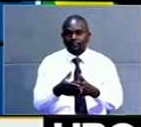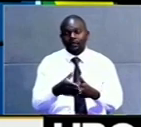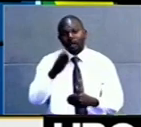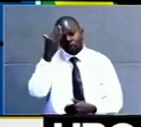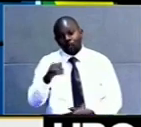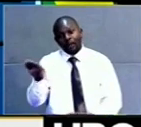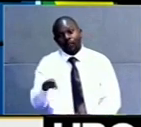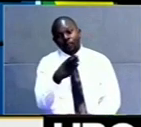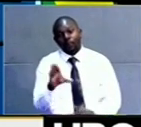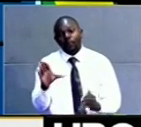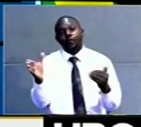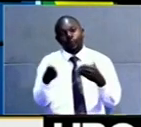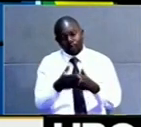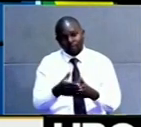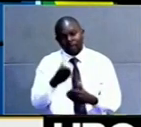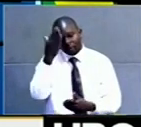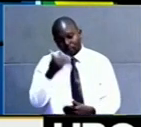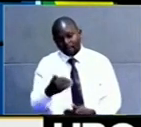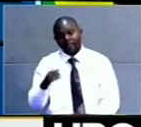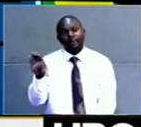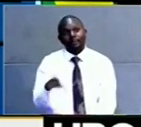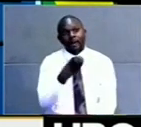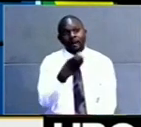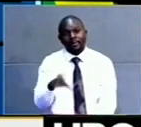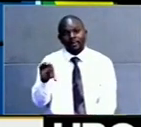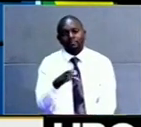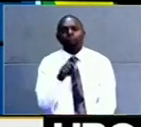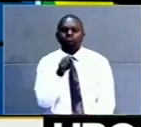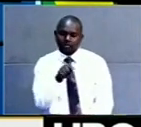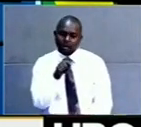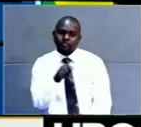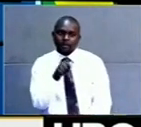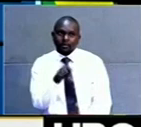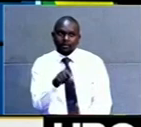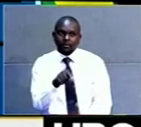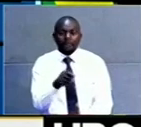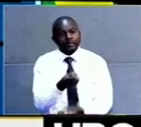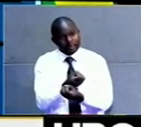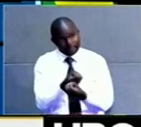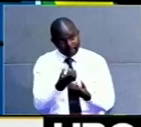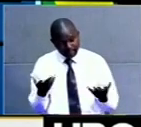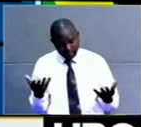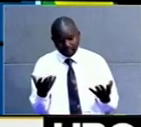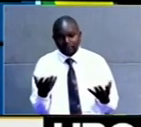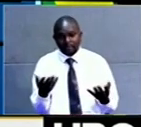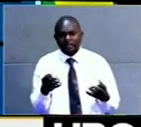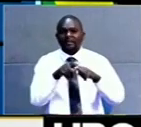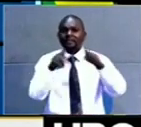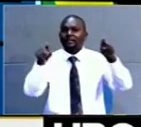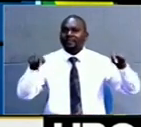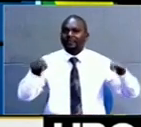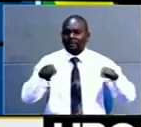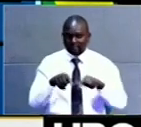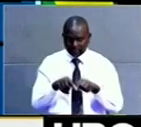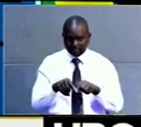Why? It is because bars, apart from many of them being in enclosed spaces,